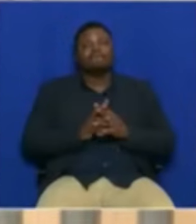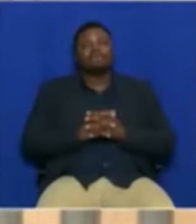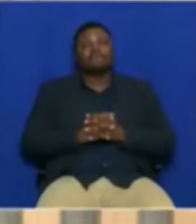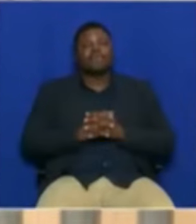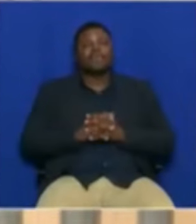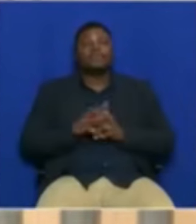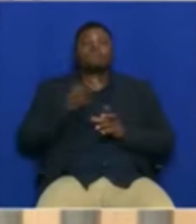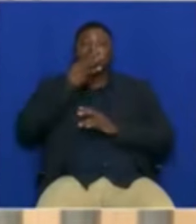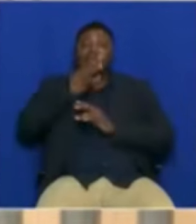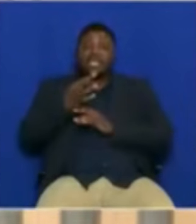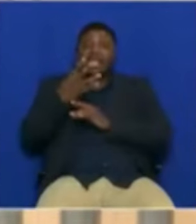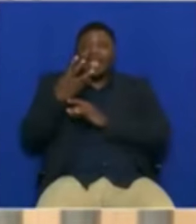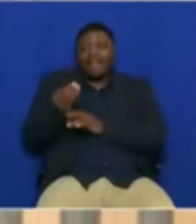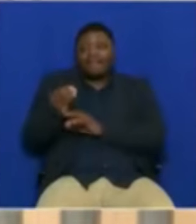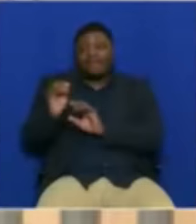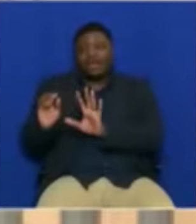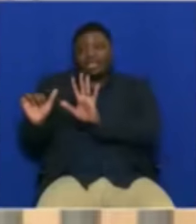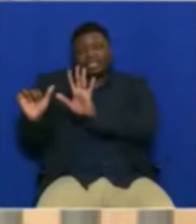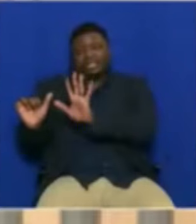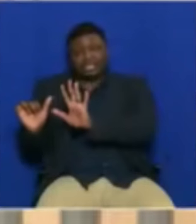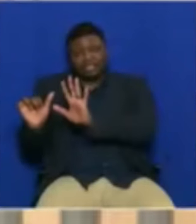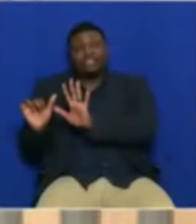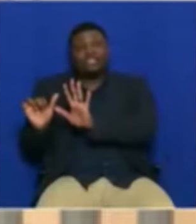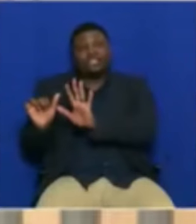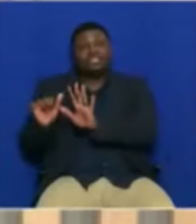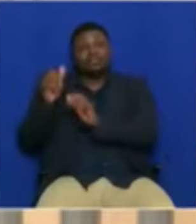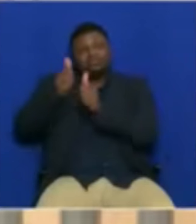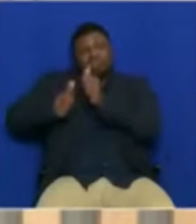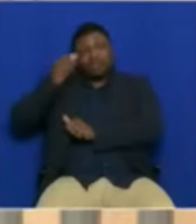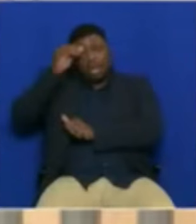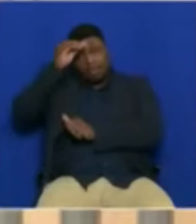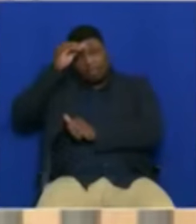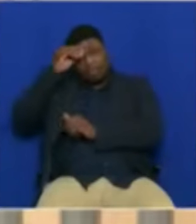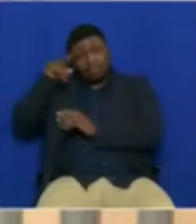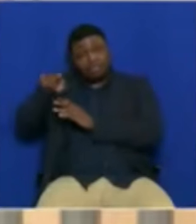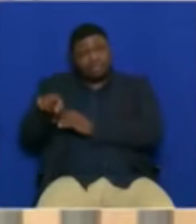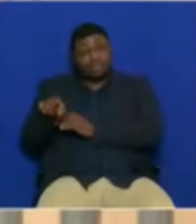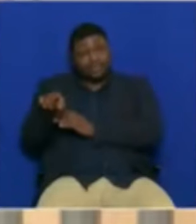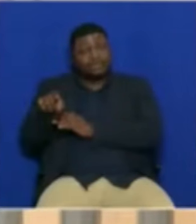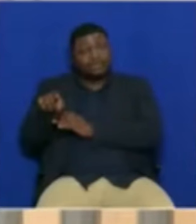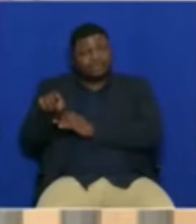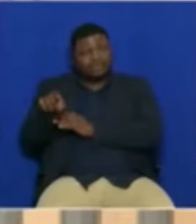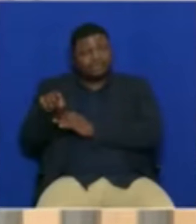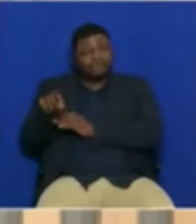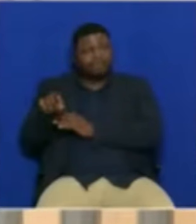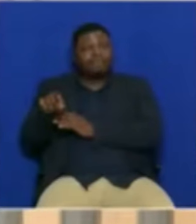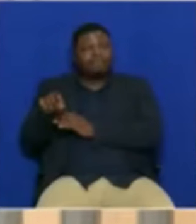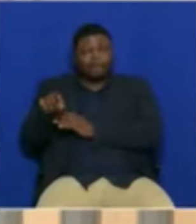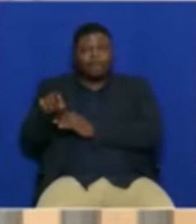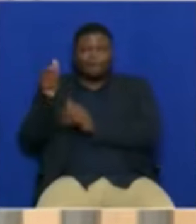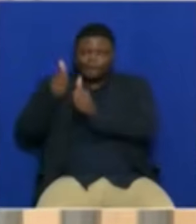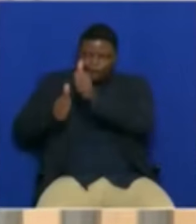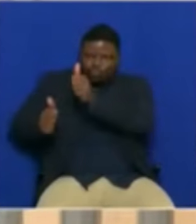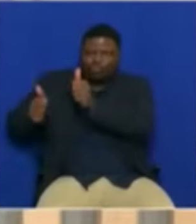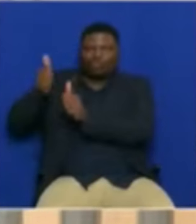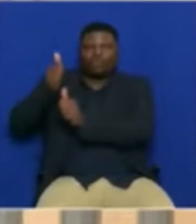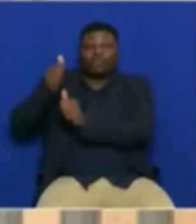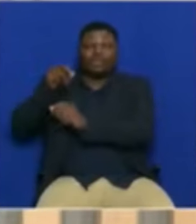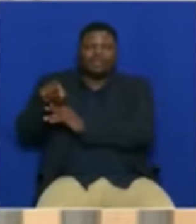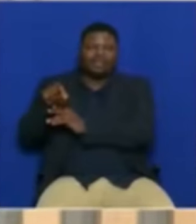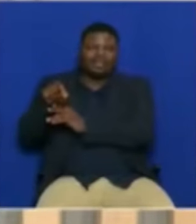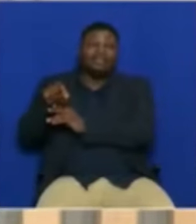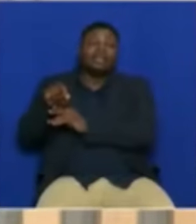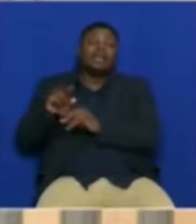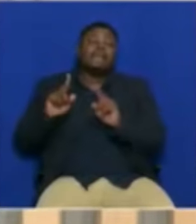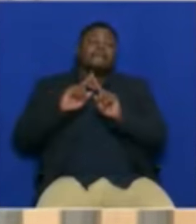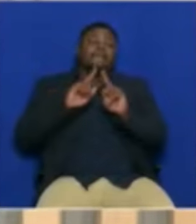within CI. You are talking general of the major generals. General. But then in parentheses you say provincial